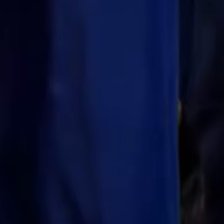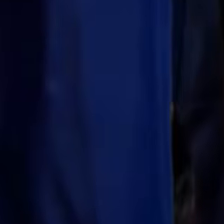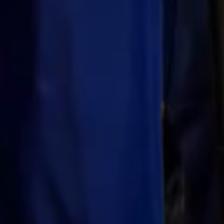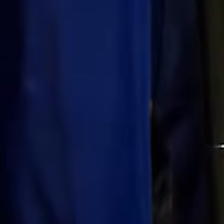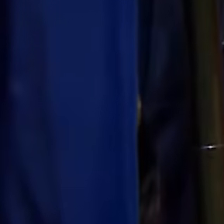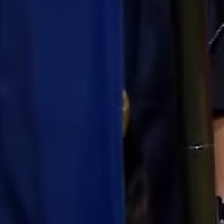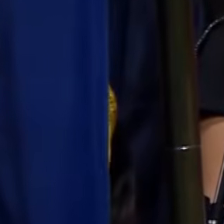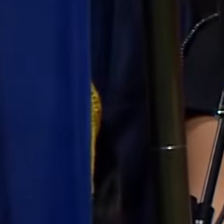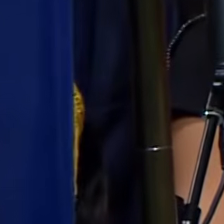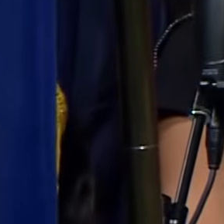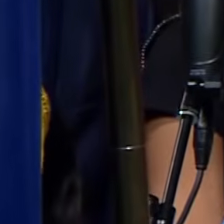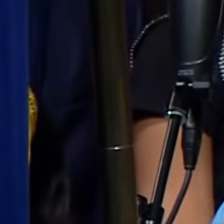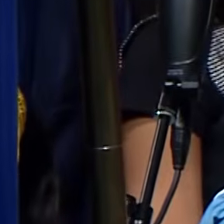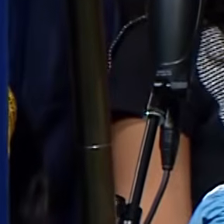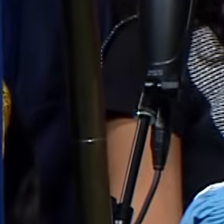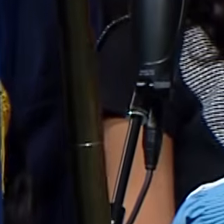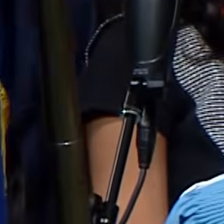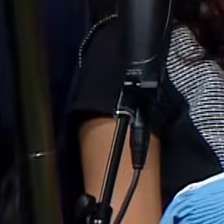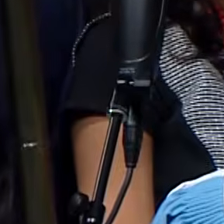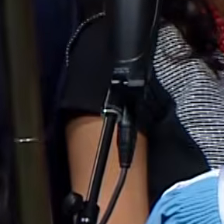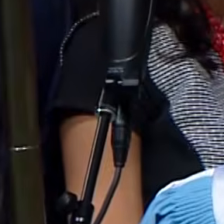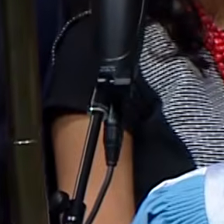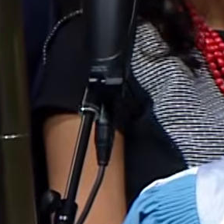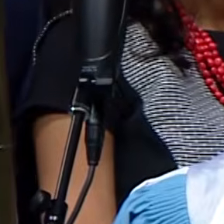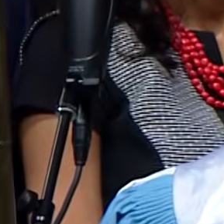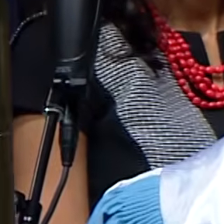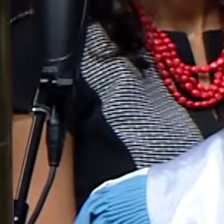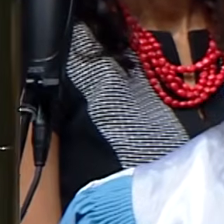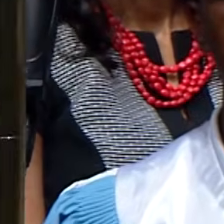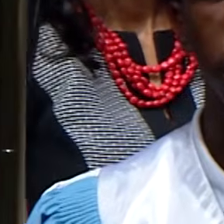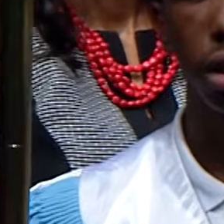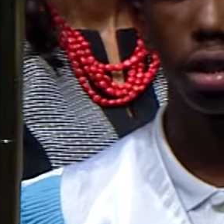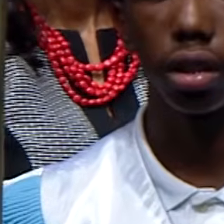Left turn, arch.